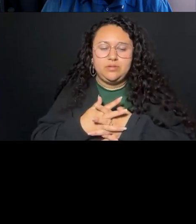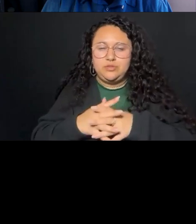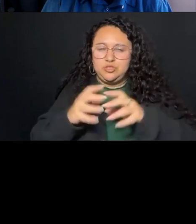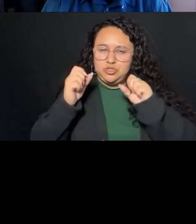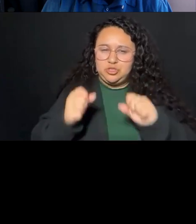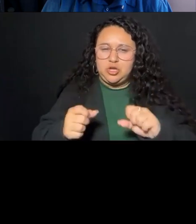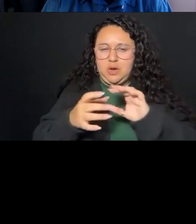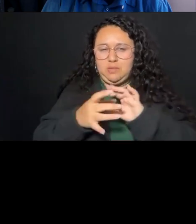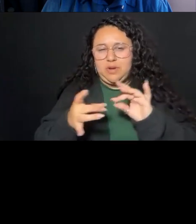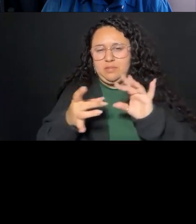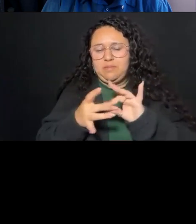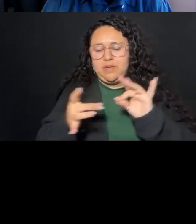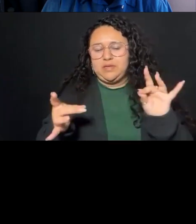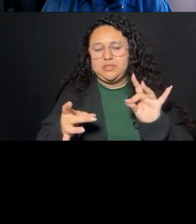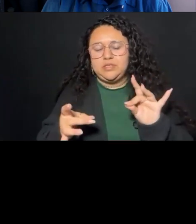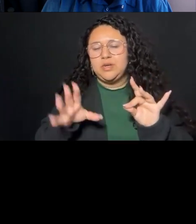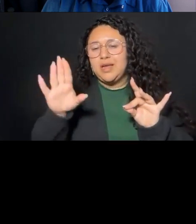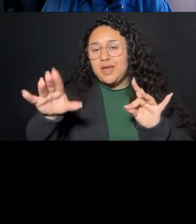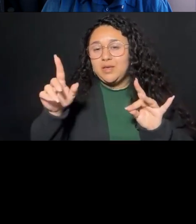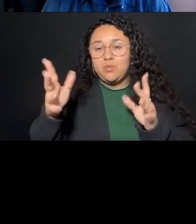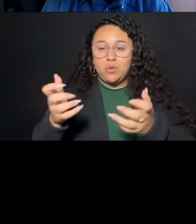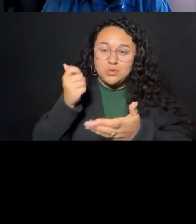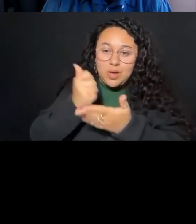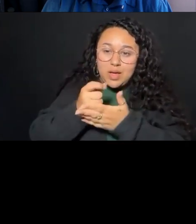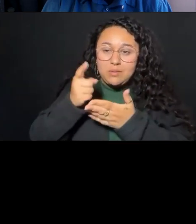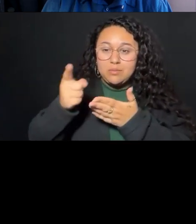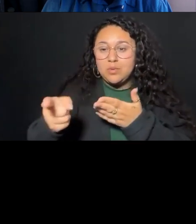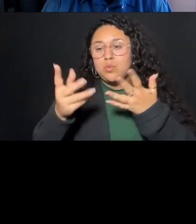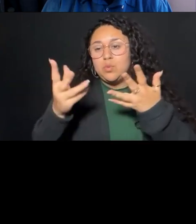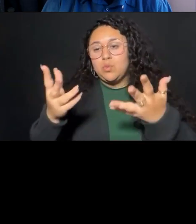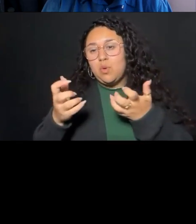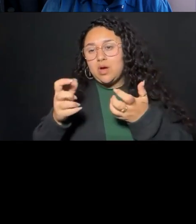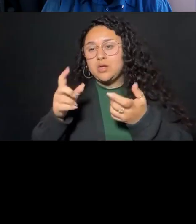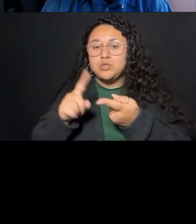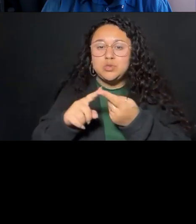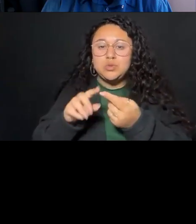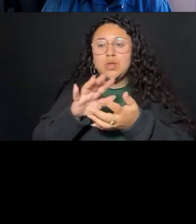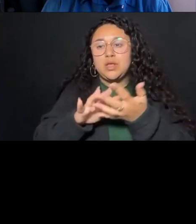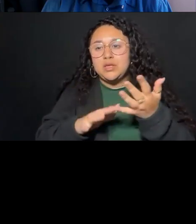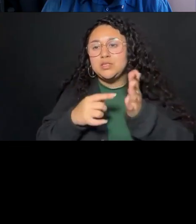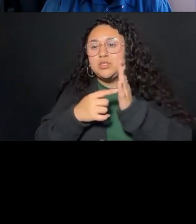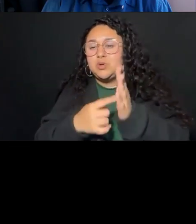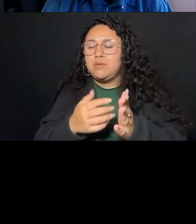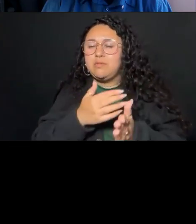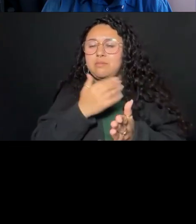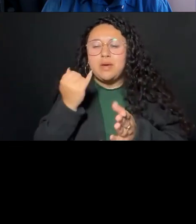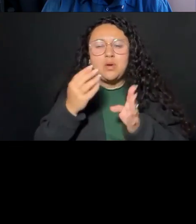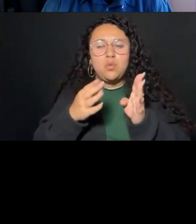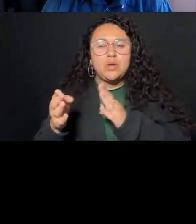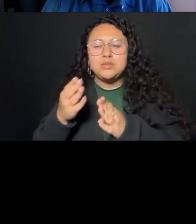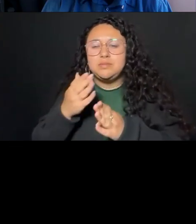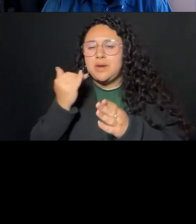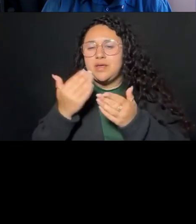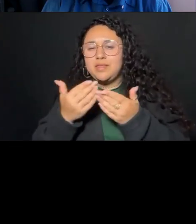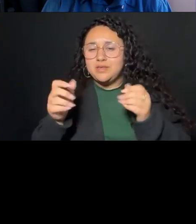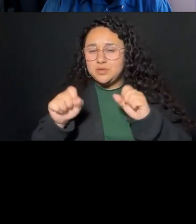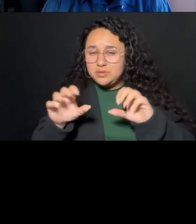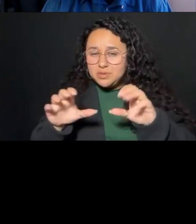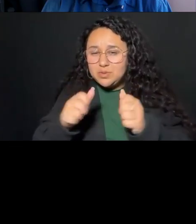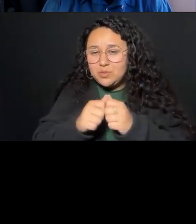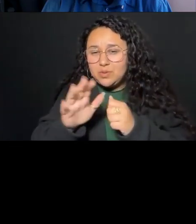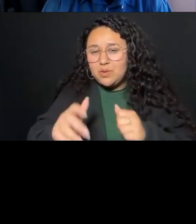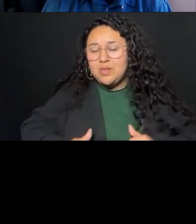dominant message of hey, we want to help you. Hey, we want to like show you that there are better ways or better things that you could be doing with your